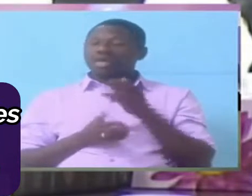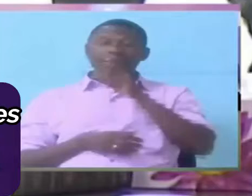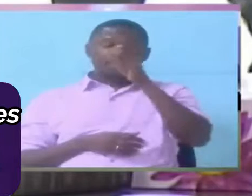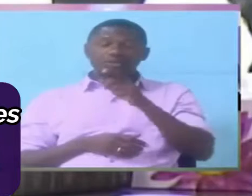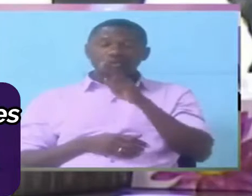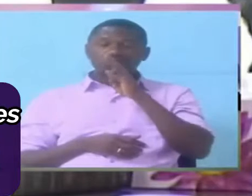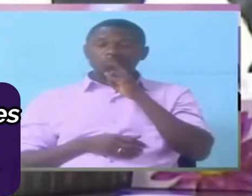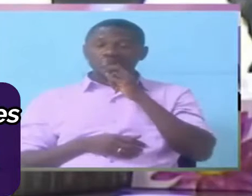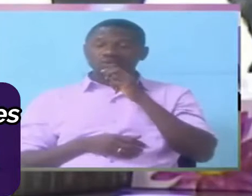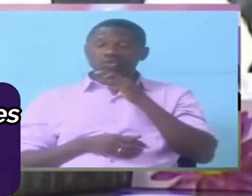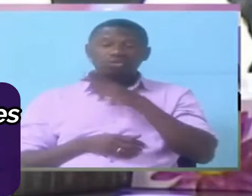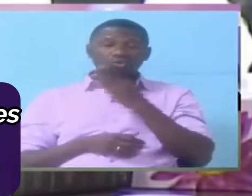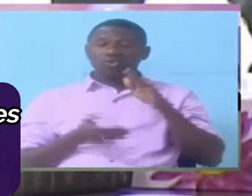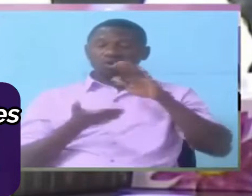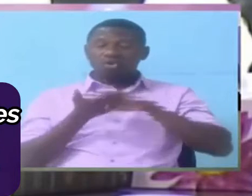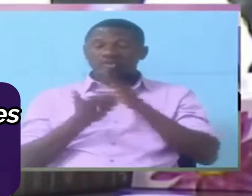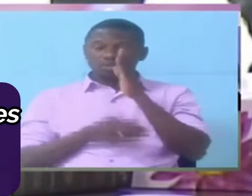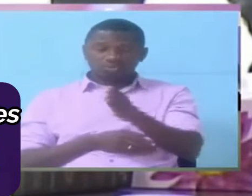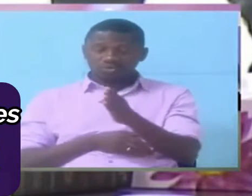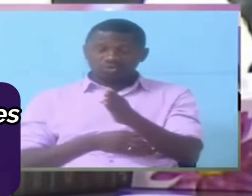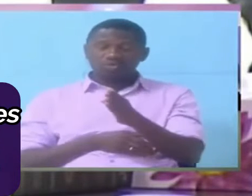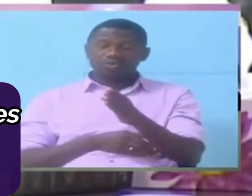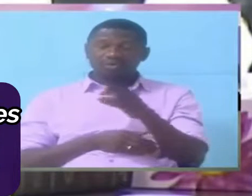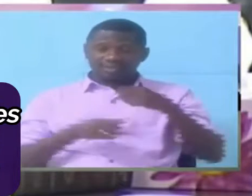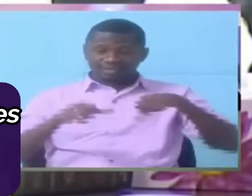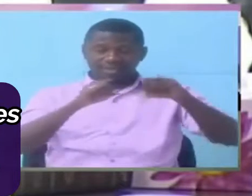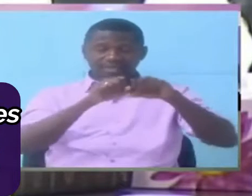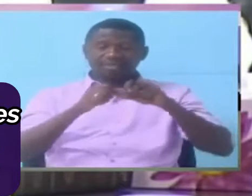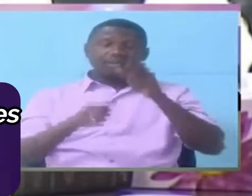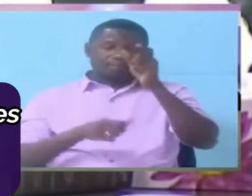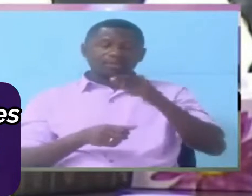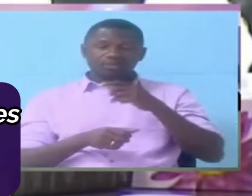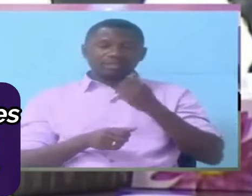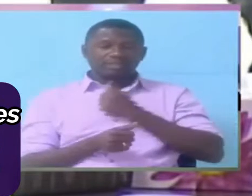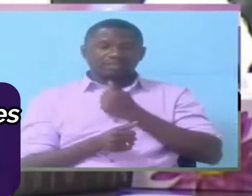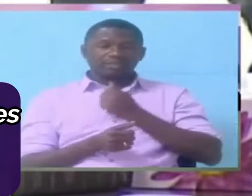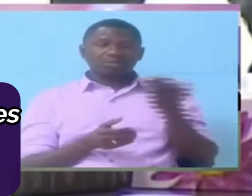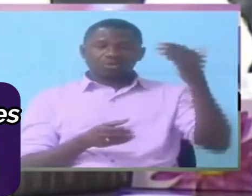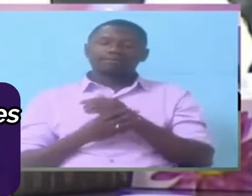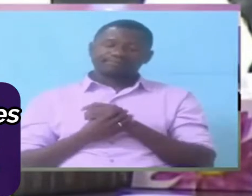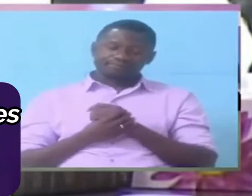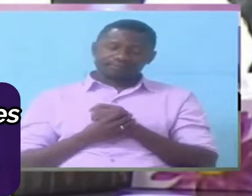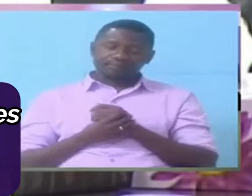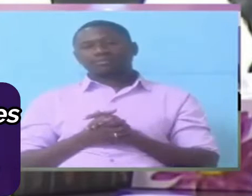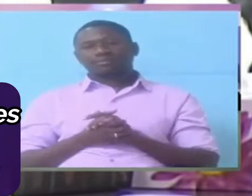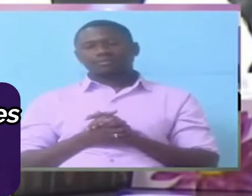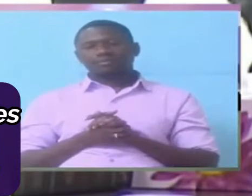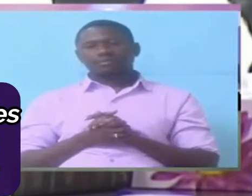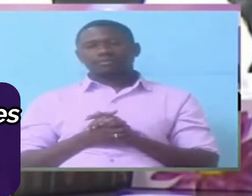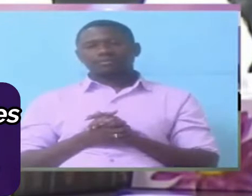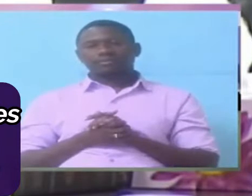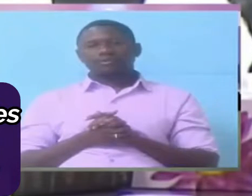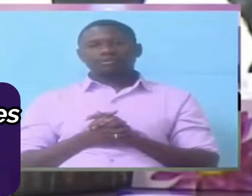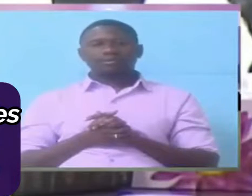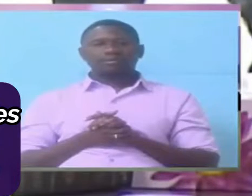kanajang. Anyone who is not on the truth side is the person that is going to be scared to come here. Bari